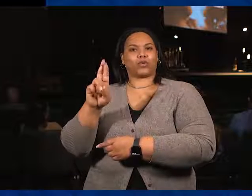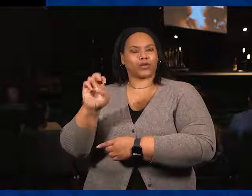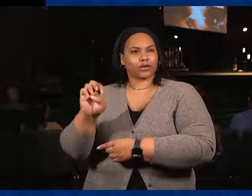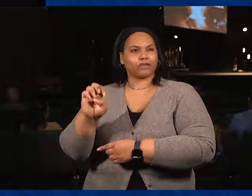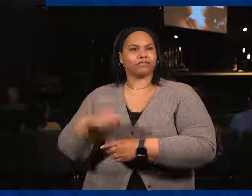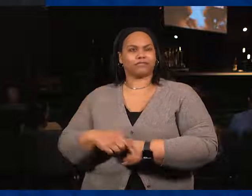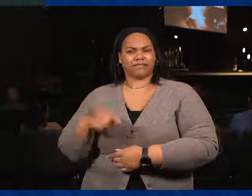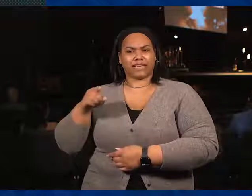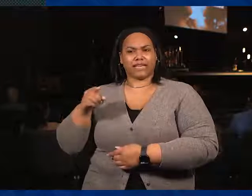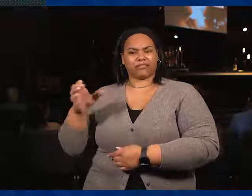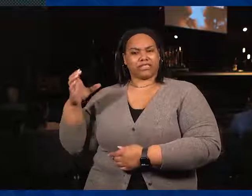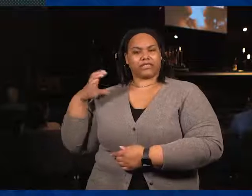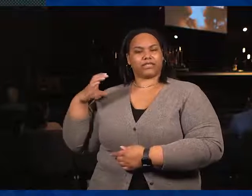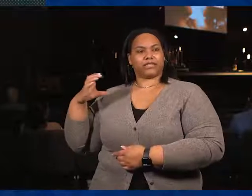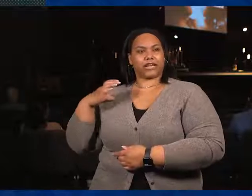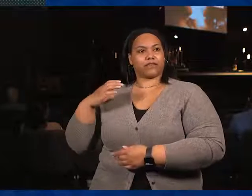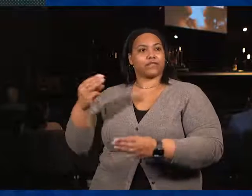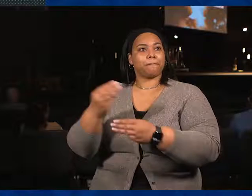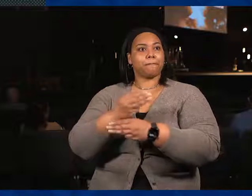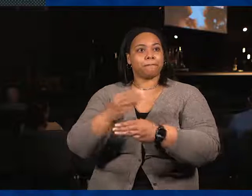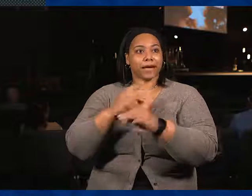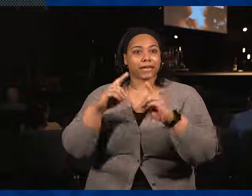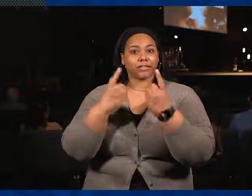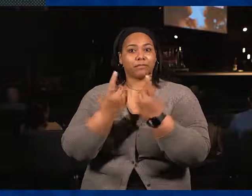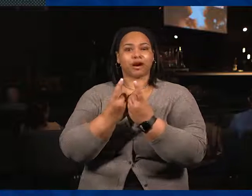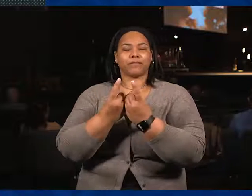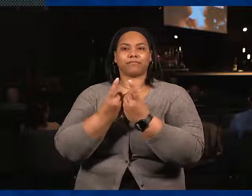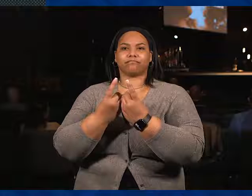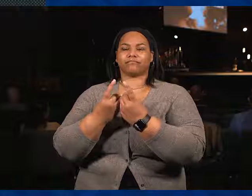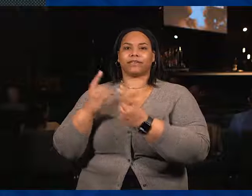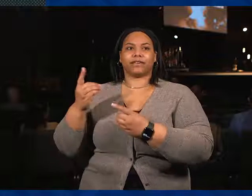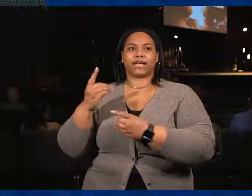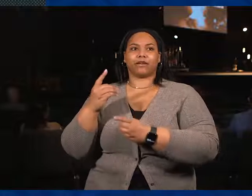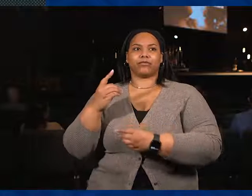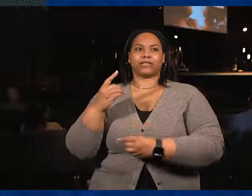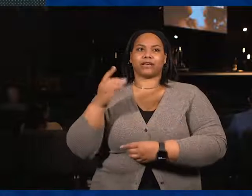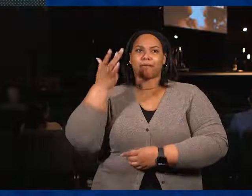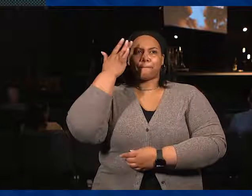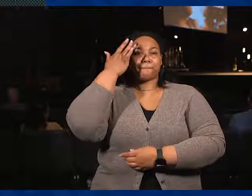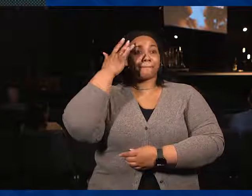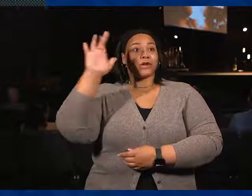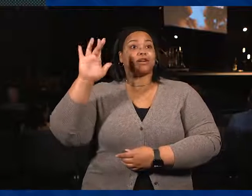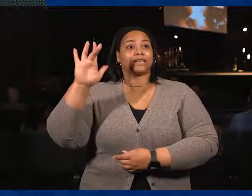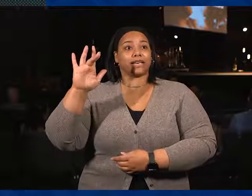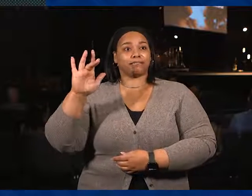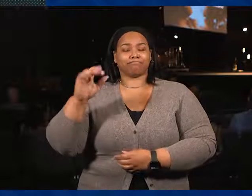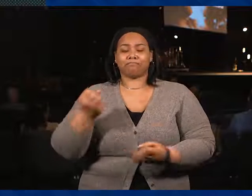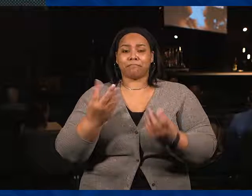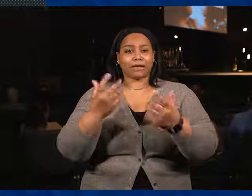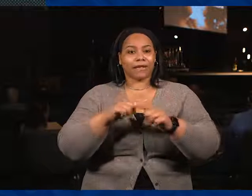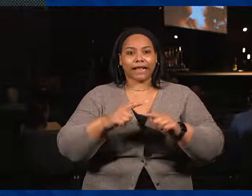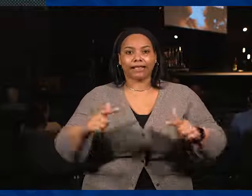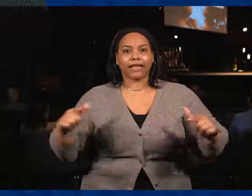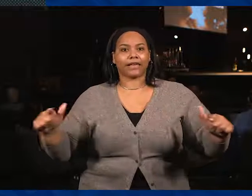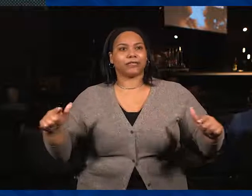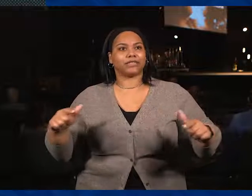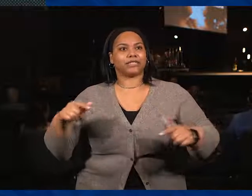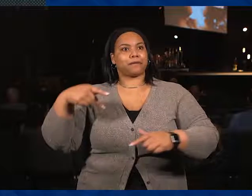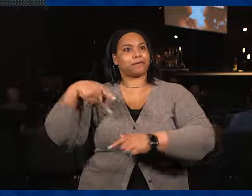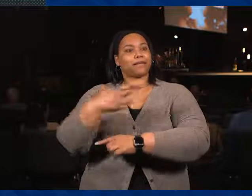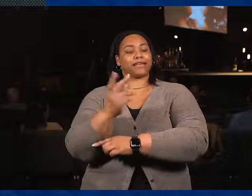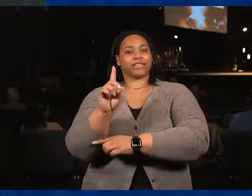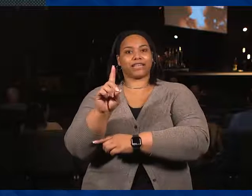Dr. Gore was a chair of the mathematics department. He was a brilliant brother who spoke several languages, had a PhD from the University